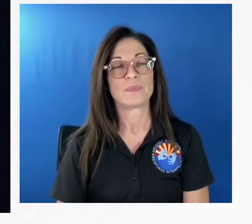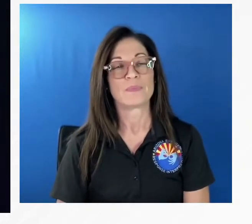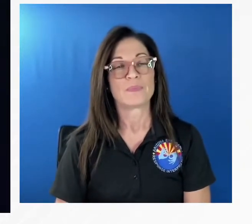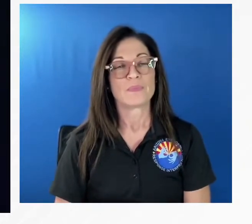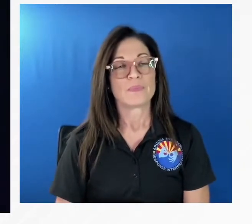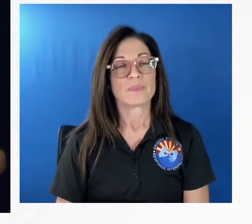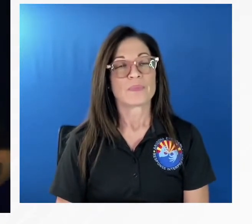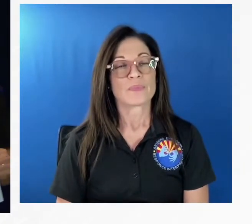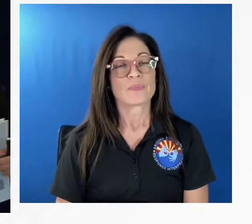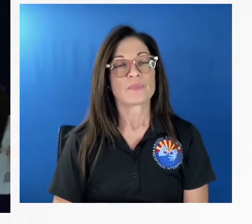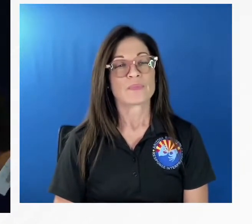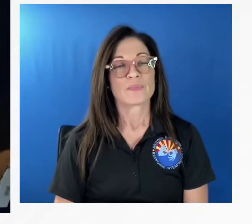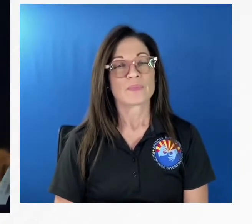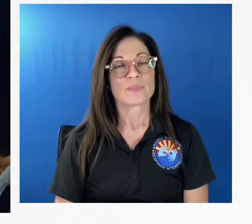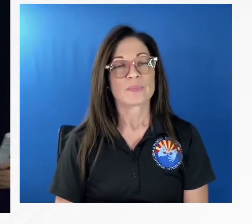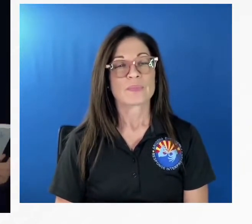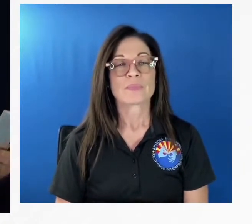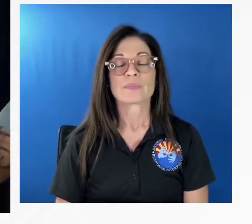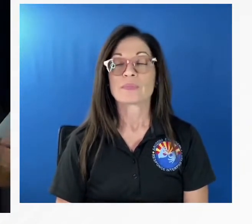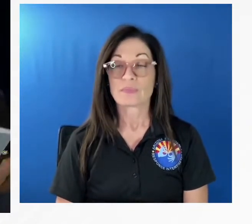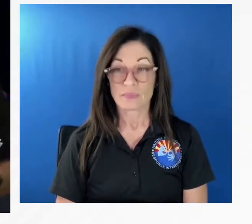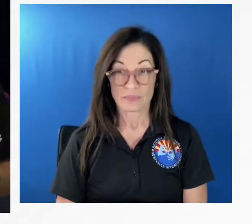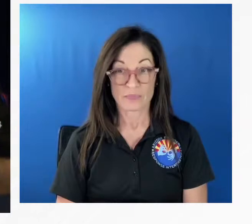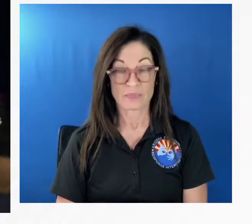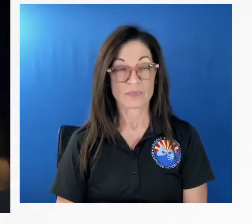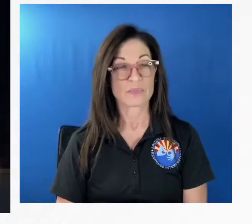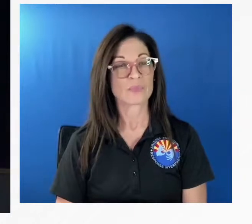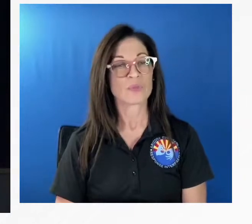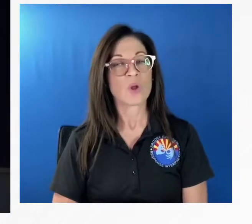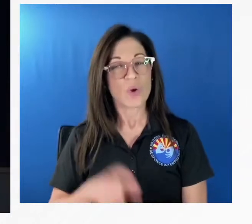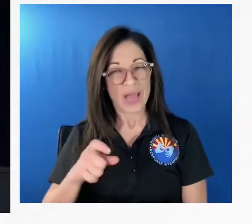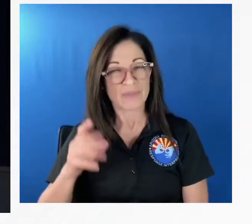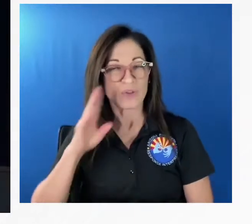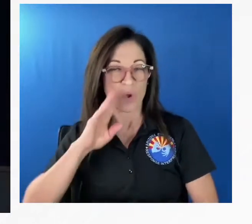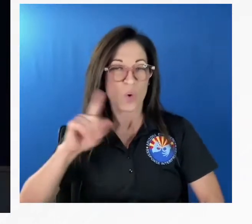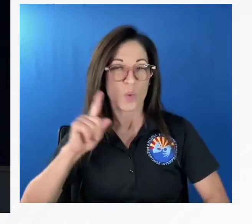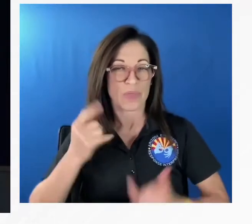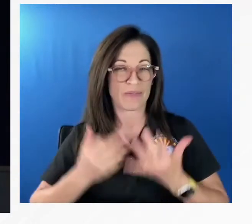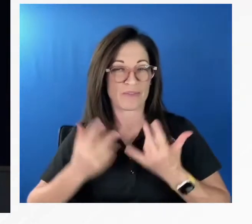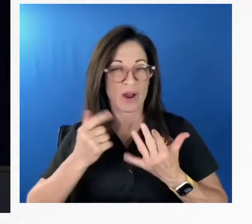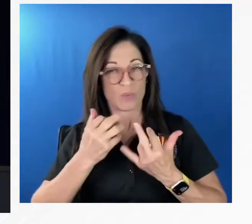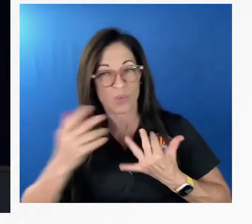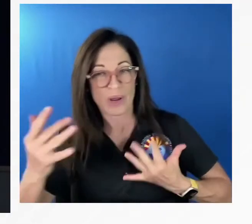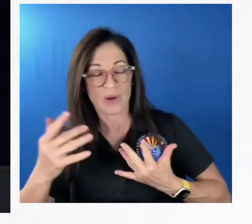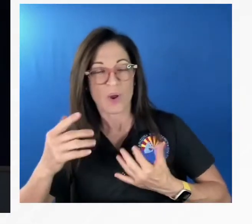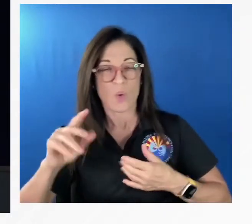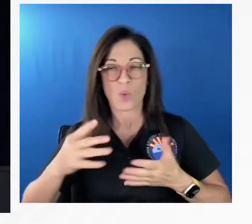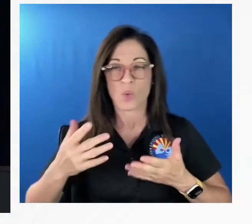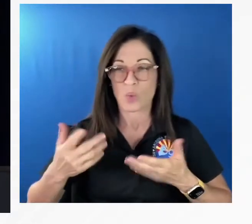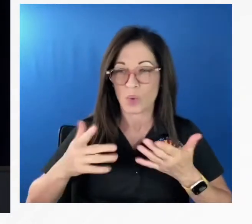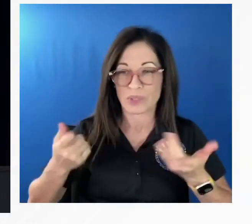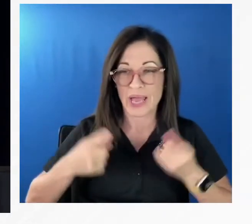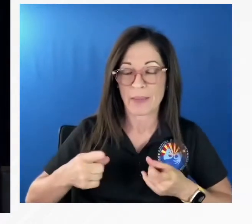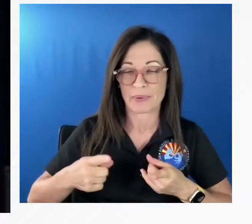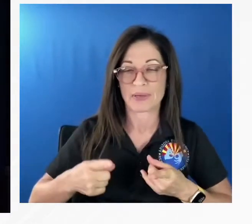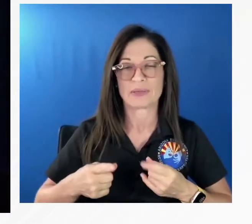So to know what the fire's doing, we kind of have to know where the fire was and what's happening. The fire started